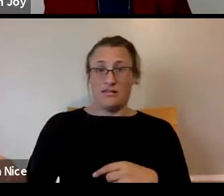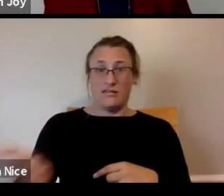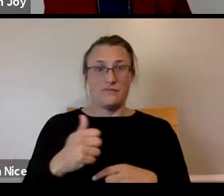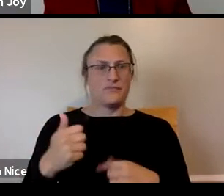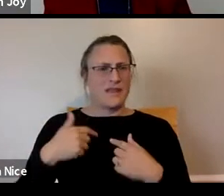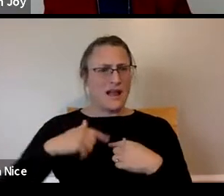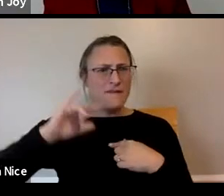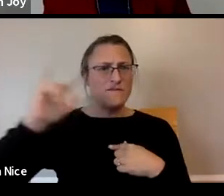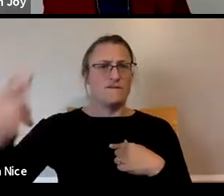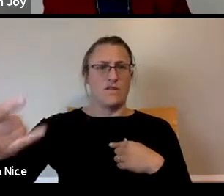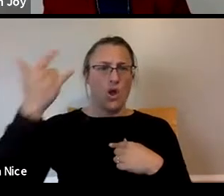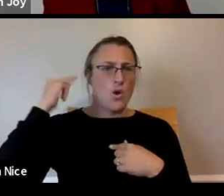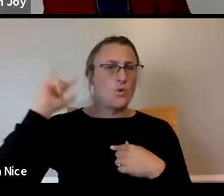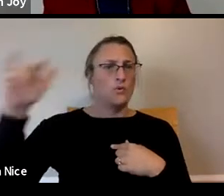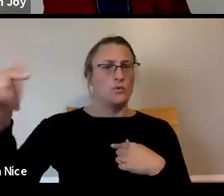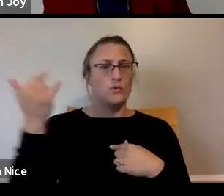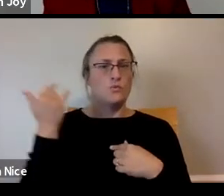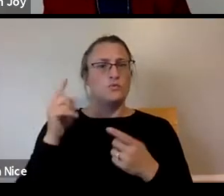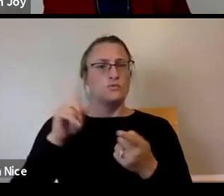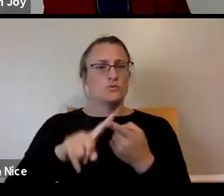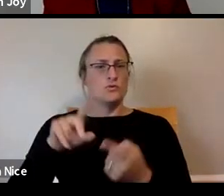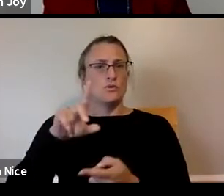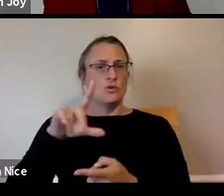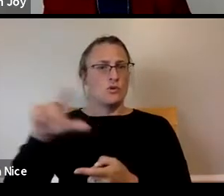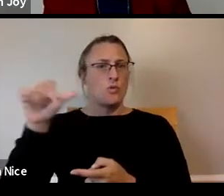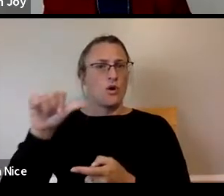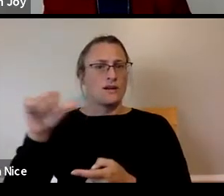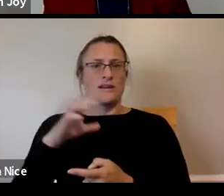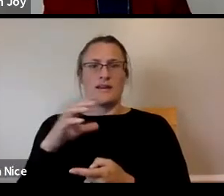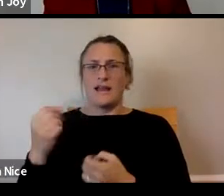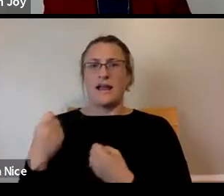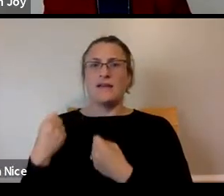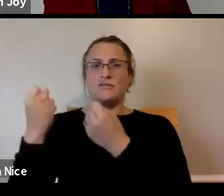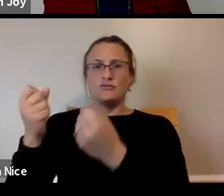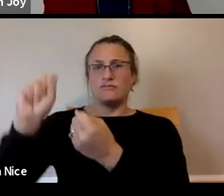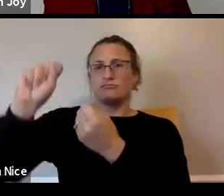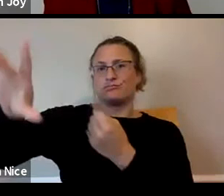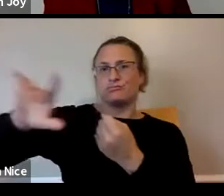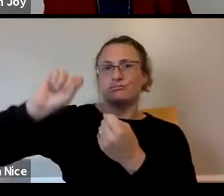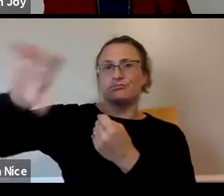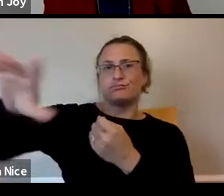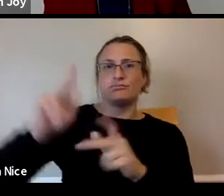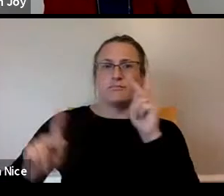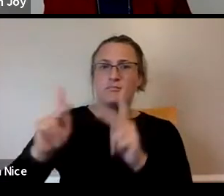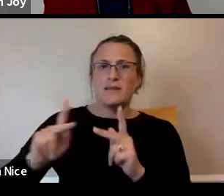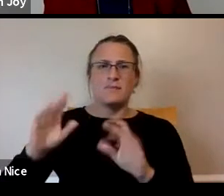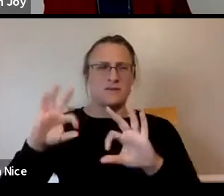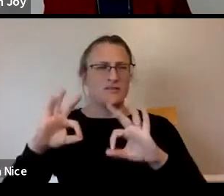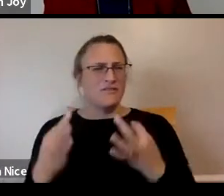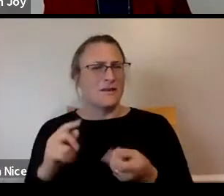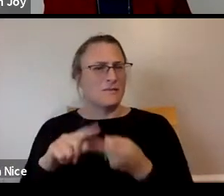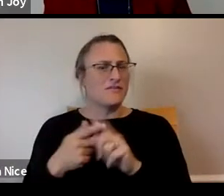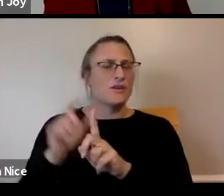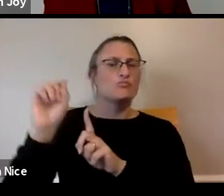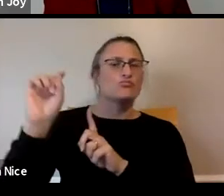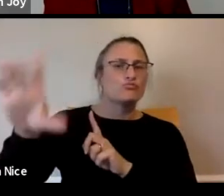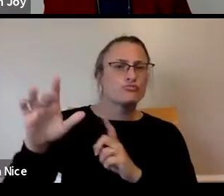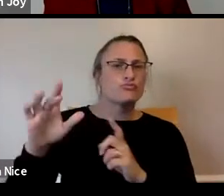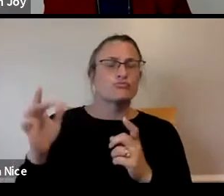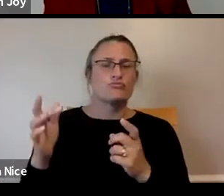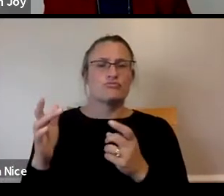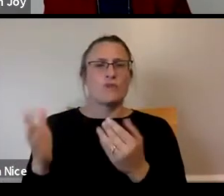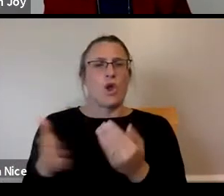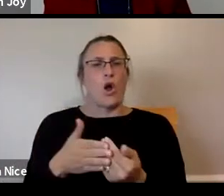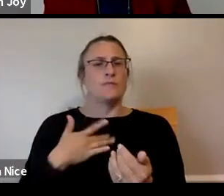LaGuardia Airport and driven family and friends there enough times that I'm almost an expert